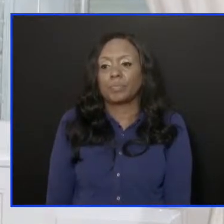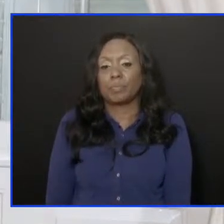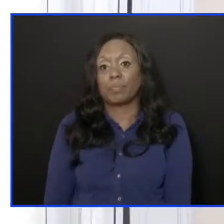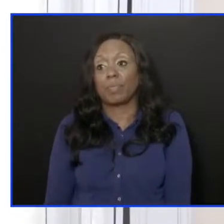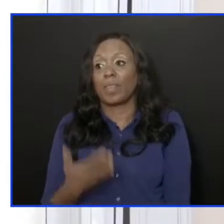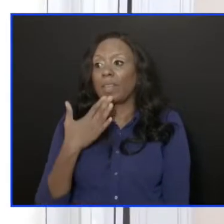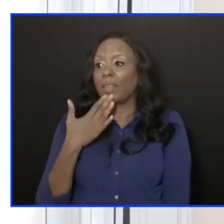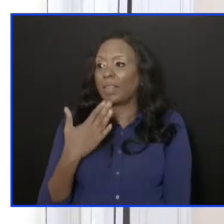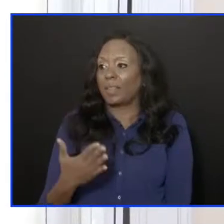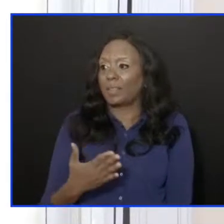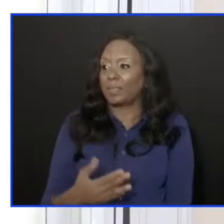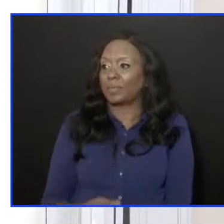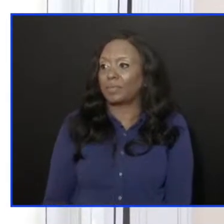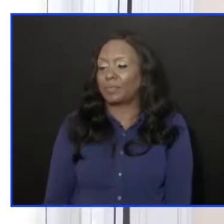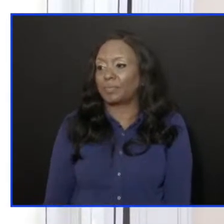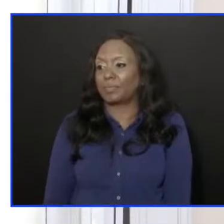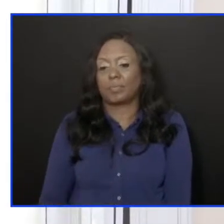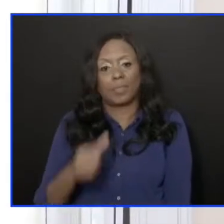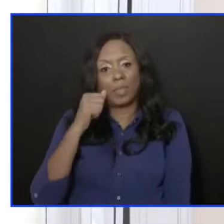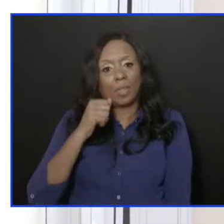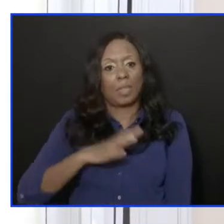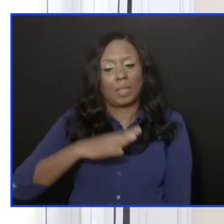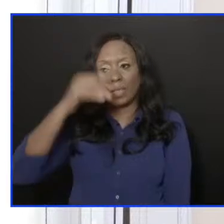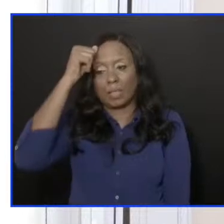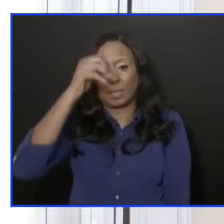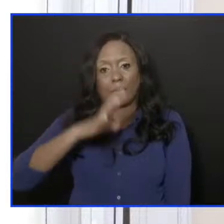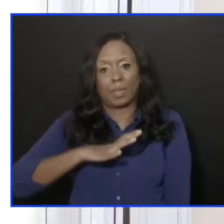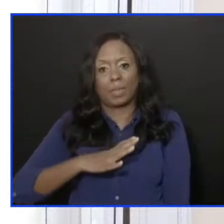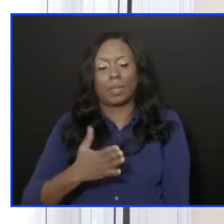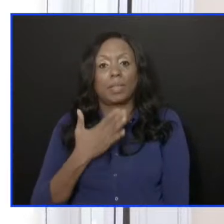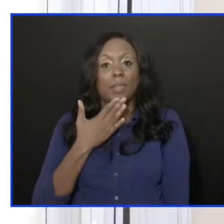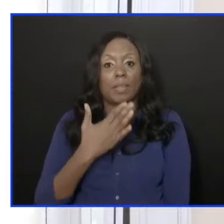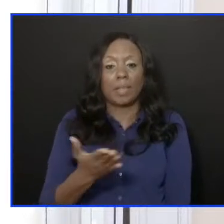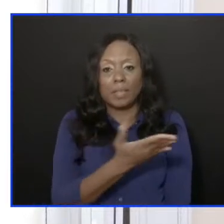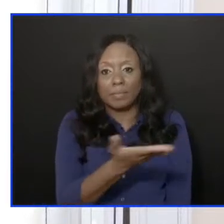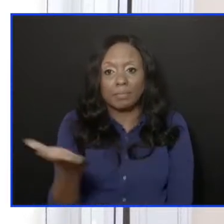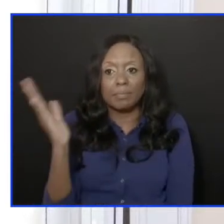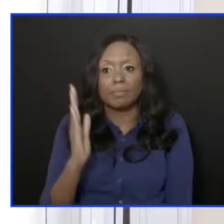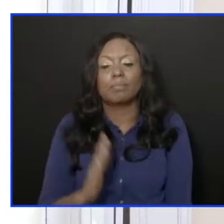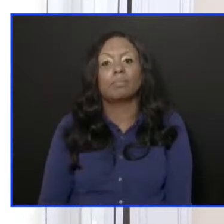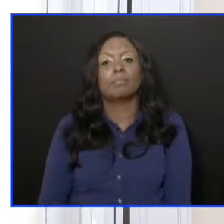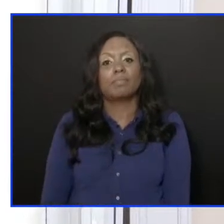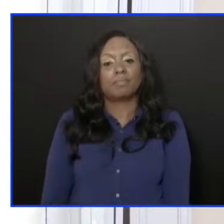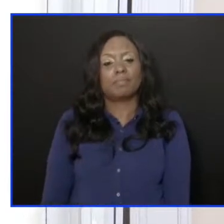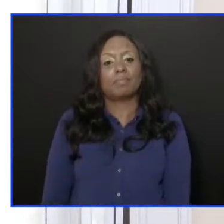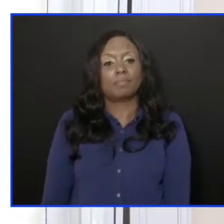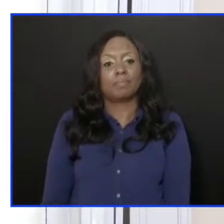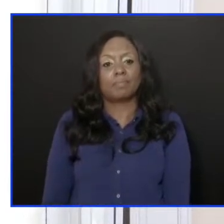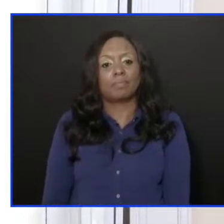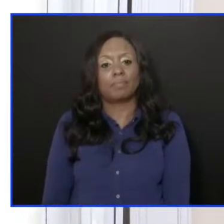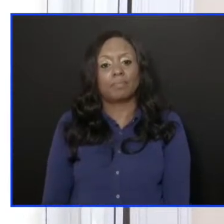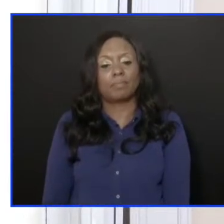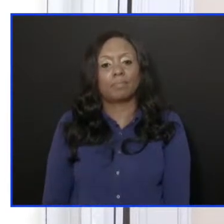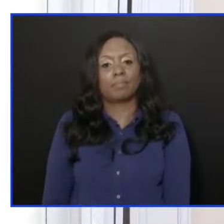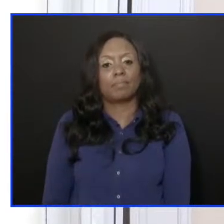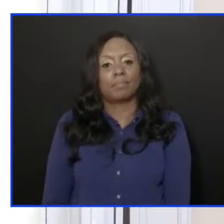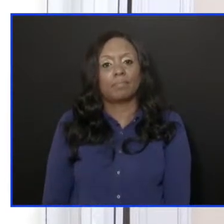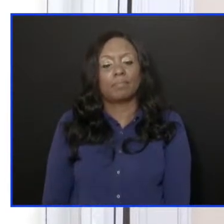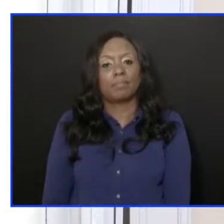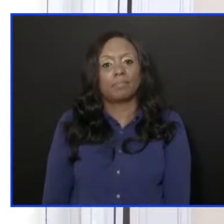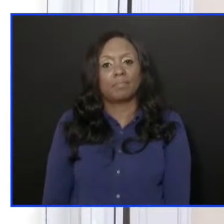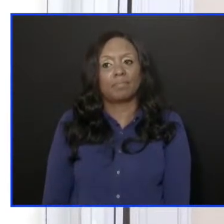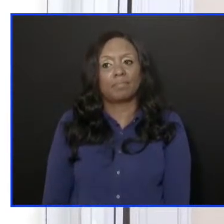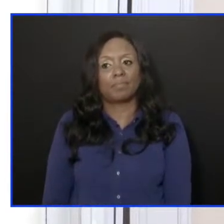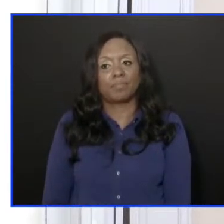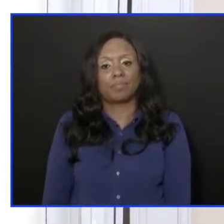Thank you very much. Ladies and gentlemen, I just want to thank everyone and to say to all Barbadians, we are at